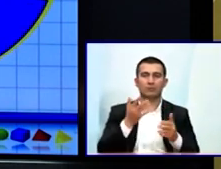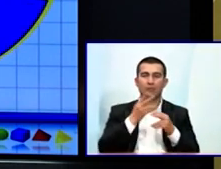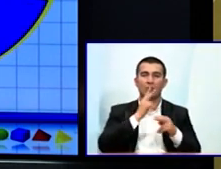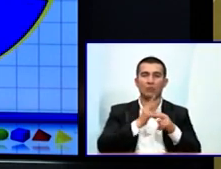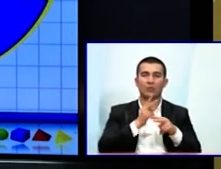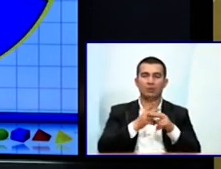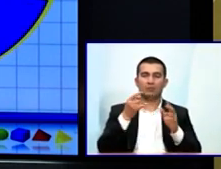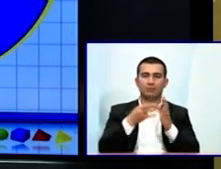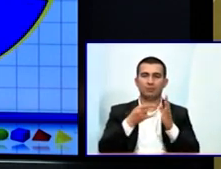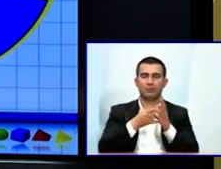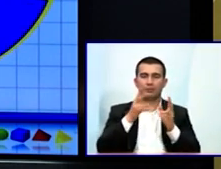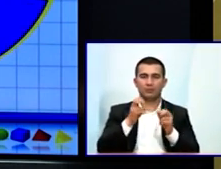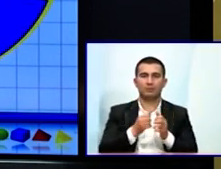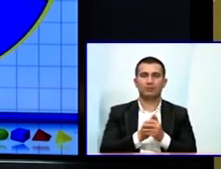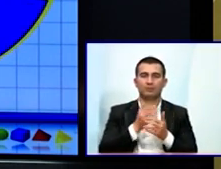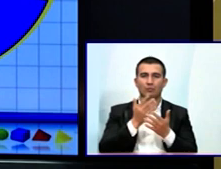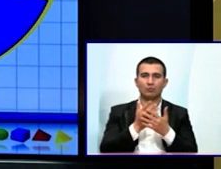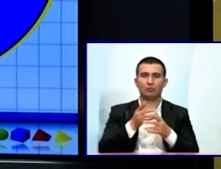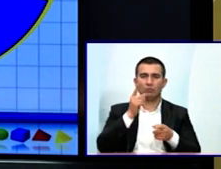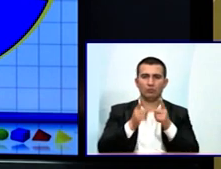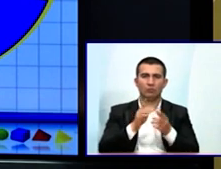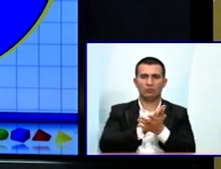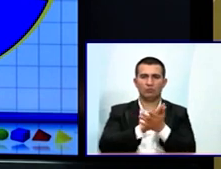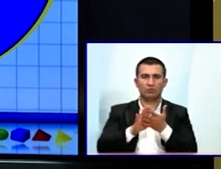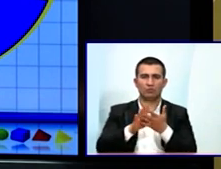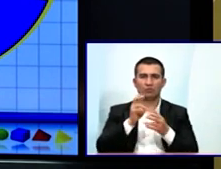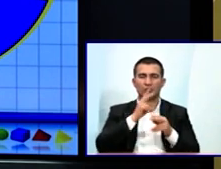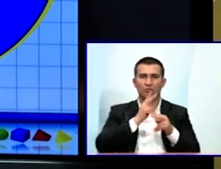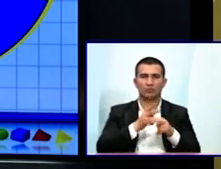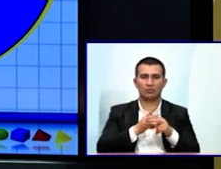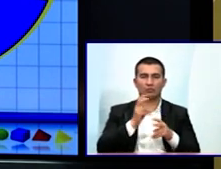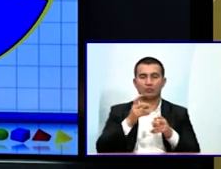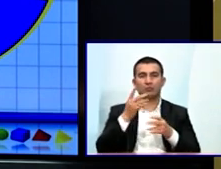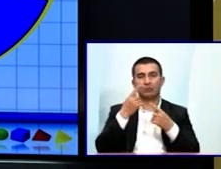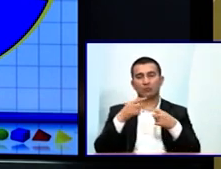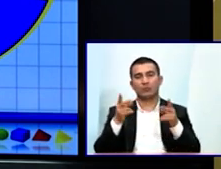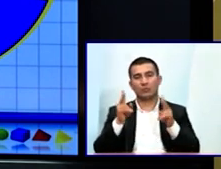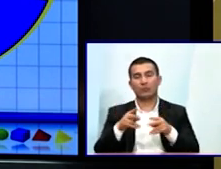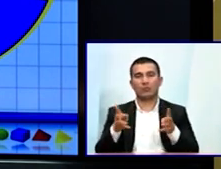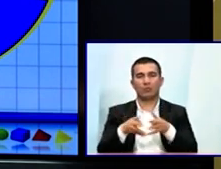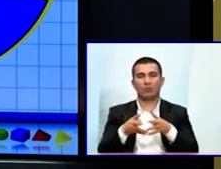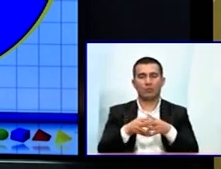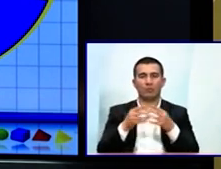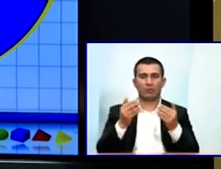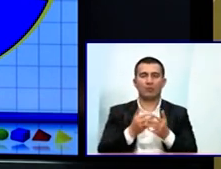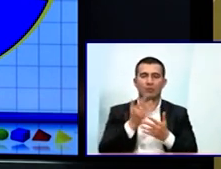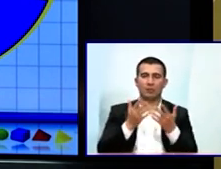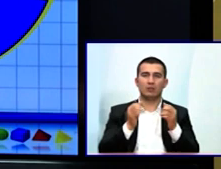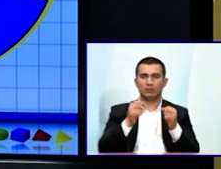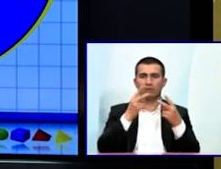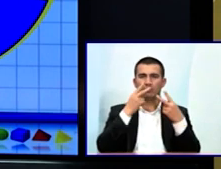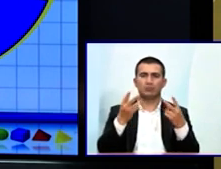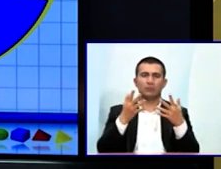bo'lagi 70% toza temirdan, qolgan qismi esa aralashmadan iborat. Buni yaqqol tasavvur qilish